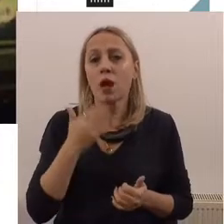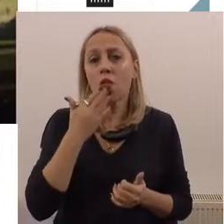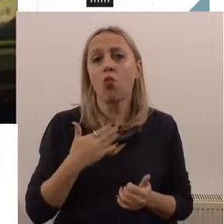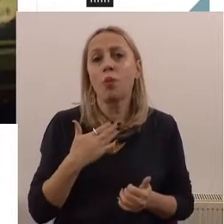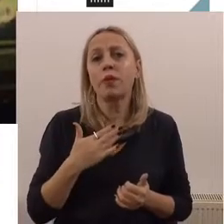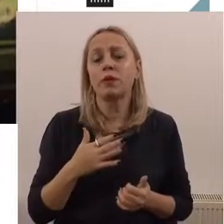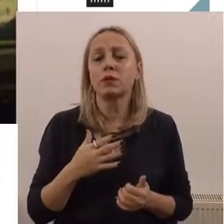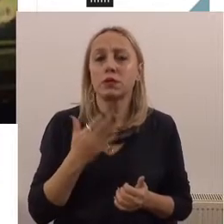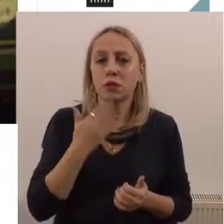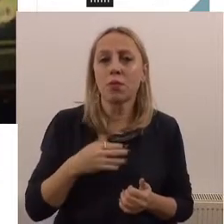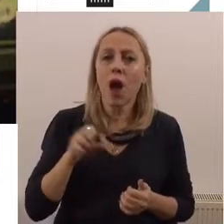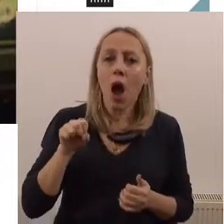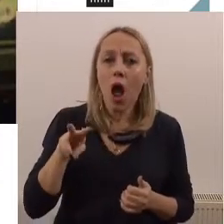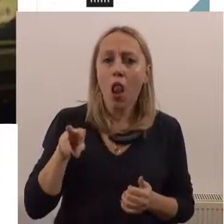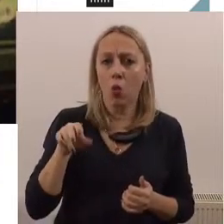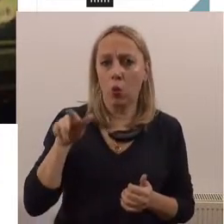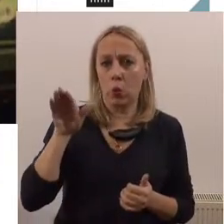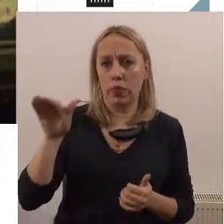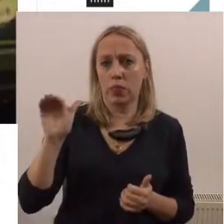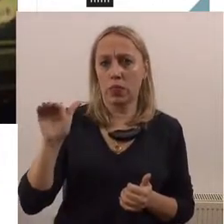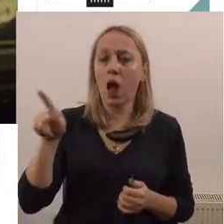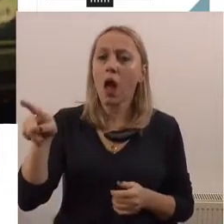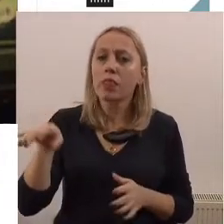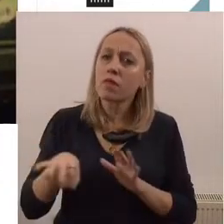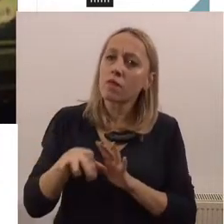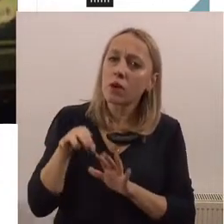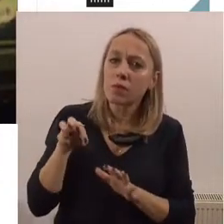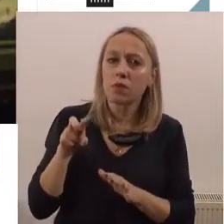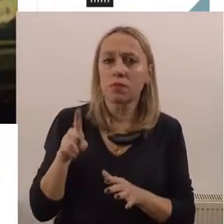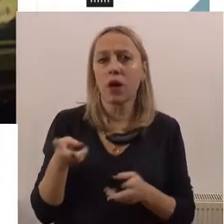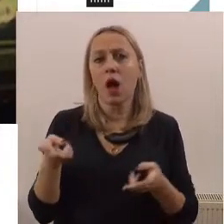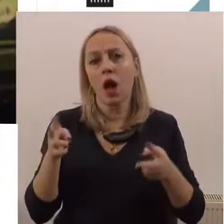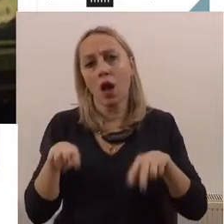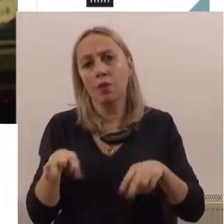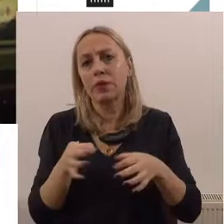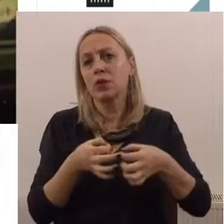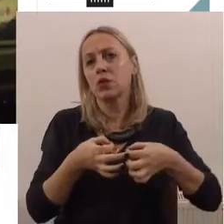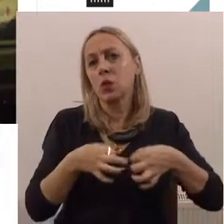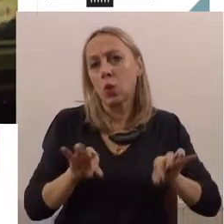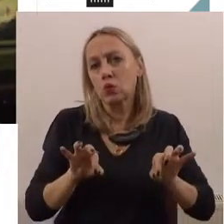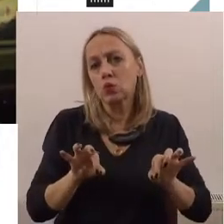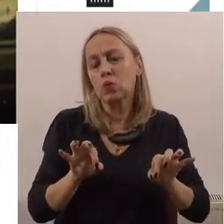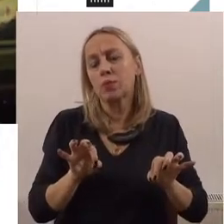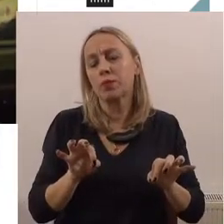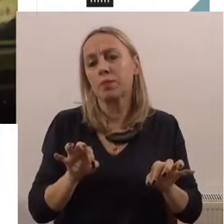substantial financing. If someone asks me